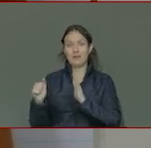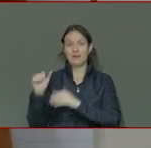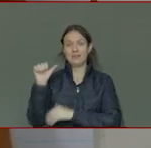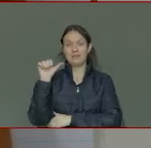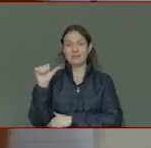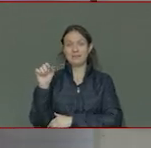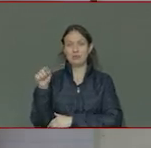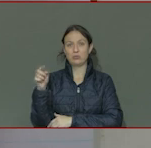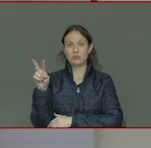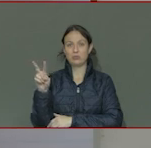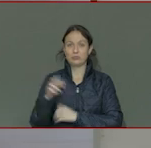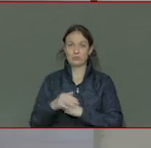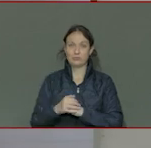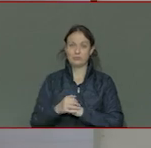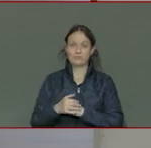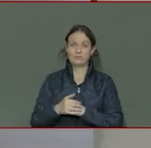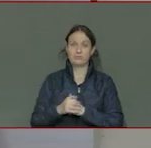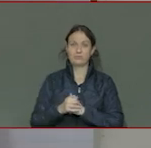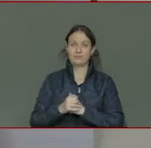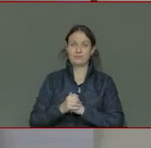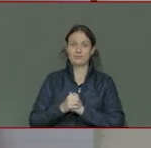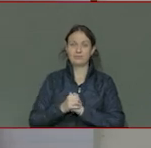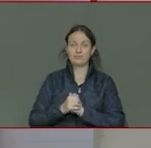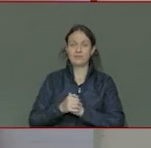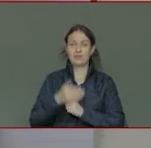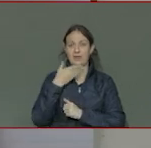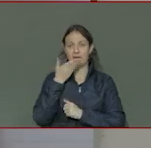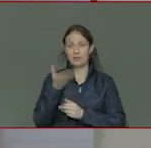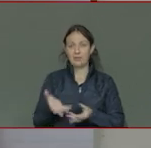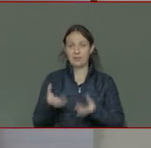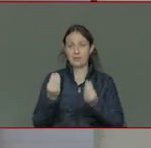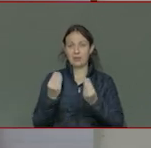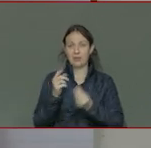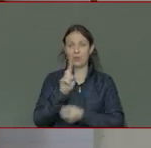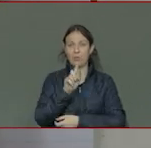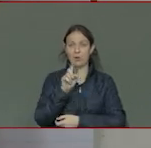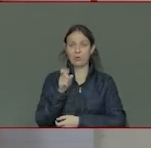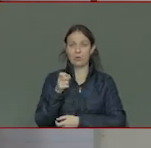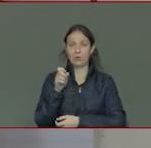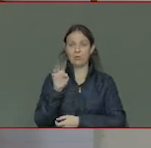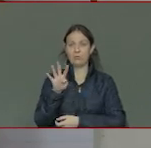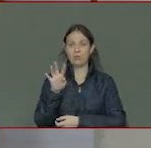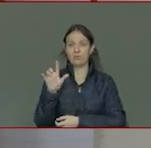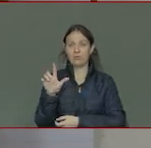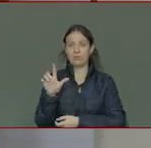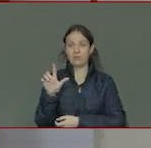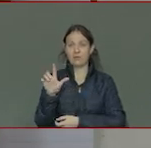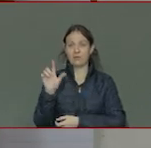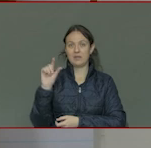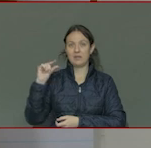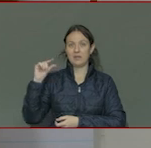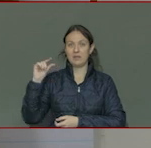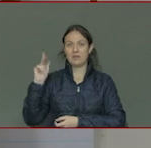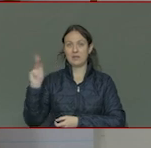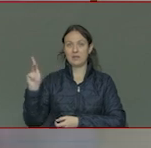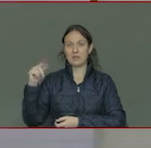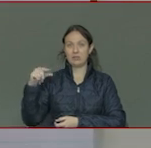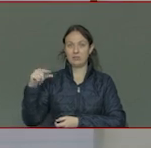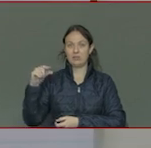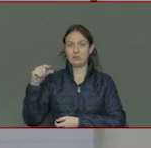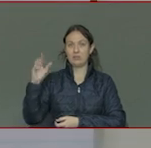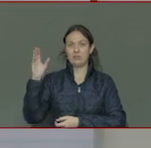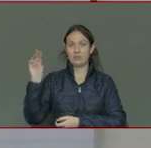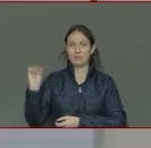6,2. And then I get the answer of 1,47 kilograms meter per